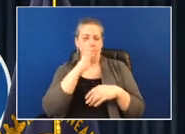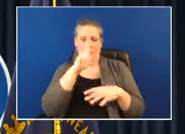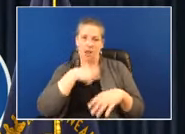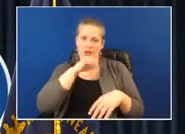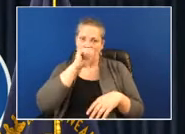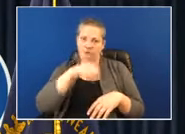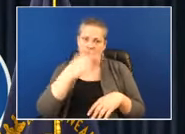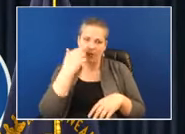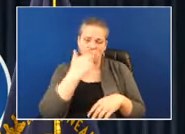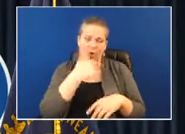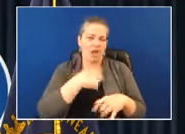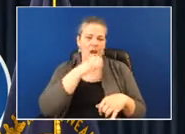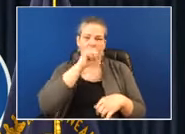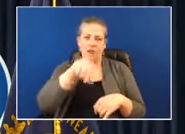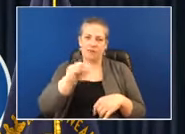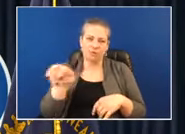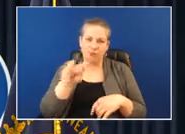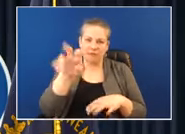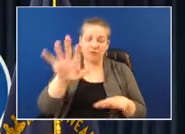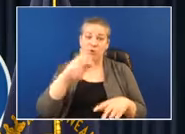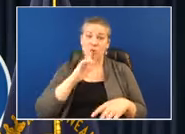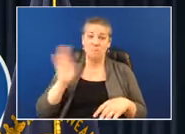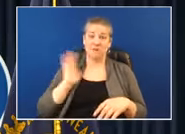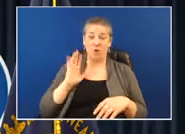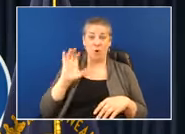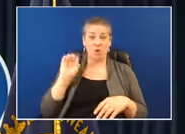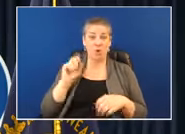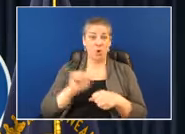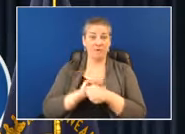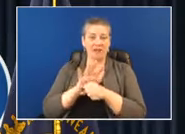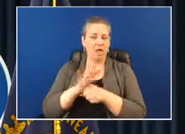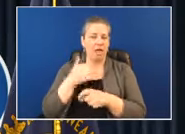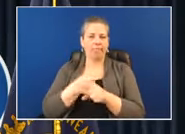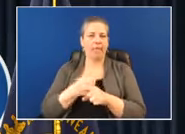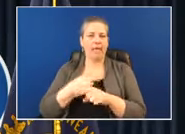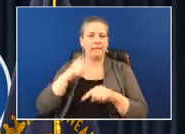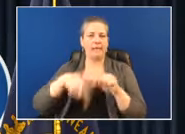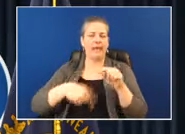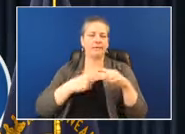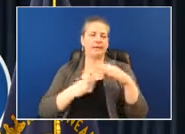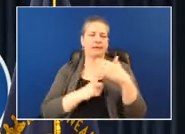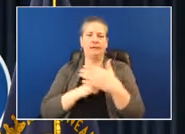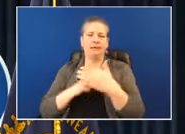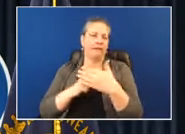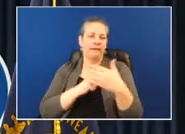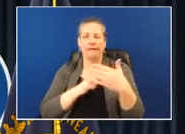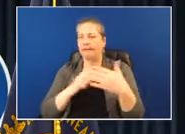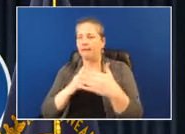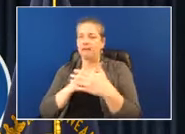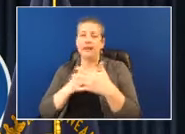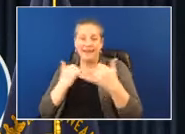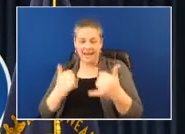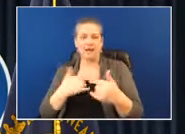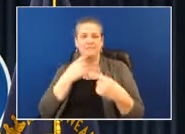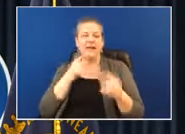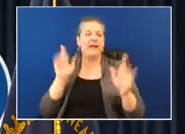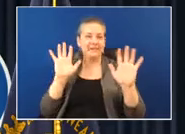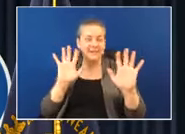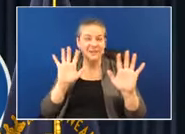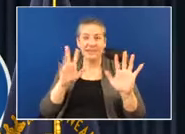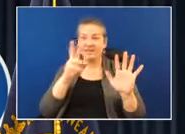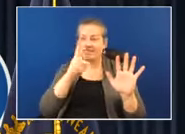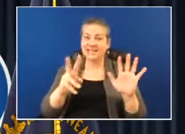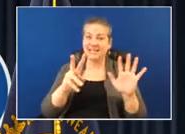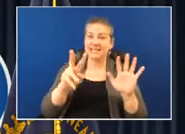traveling. And COVID took that from me too for a while. For everyone who's recognized me and said hello and smiled across the way out